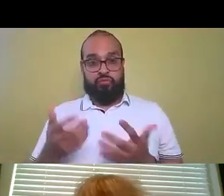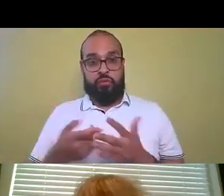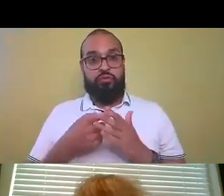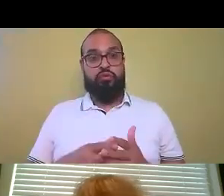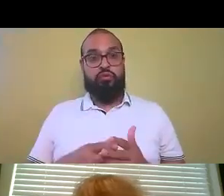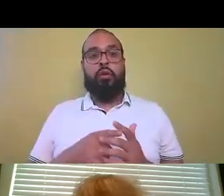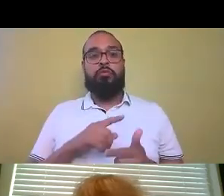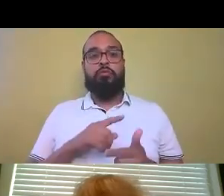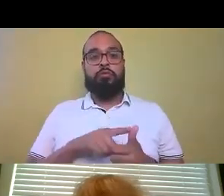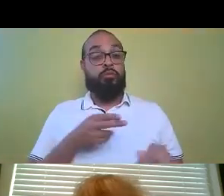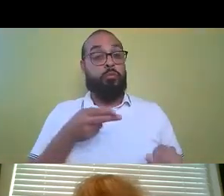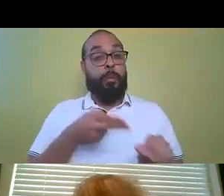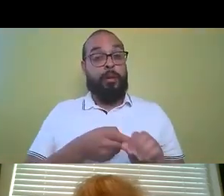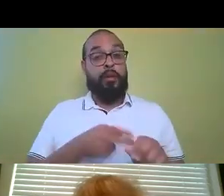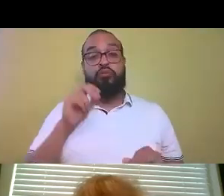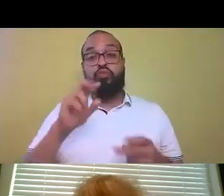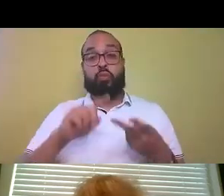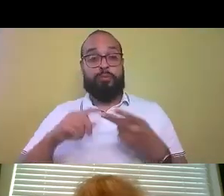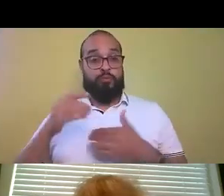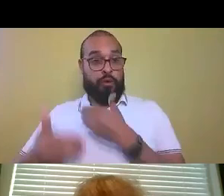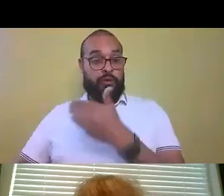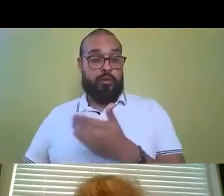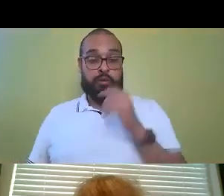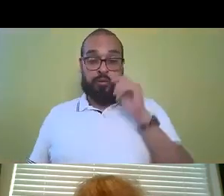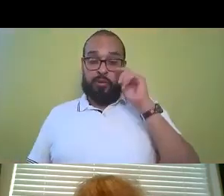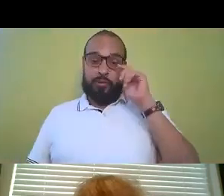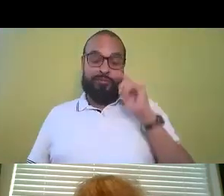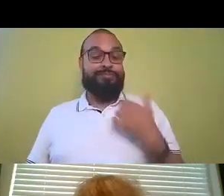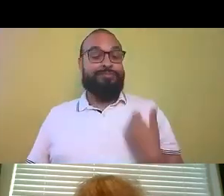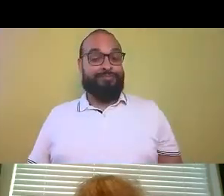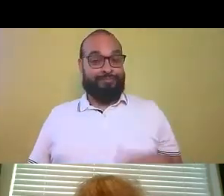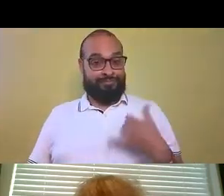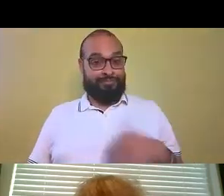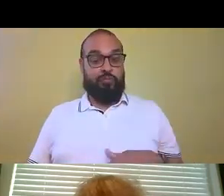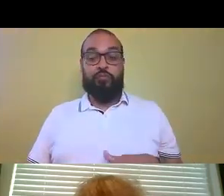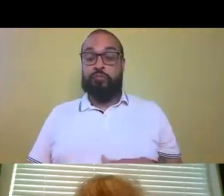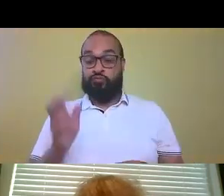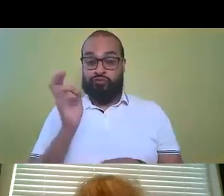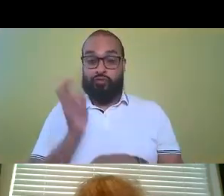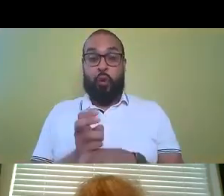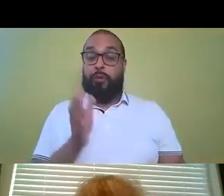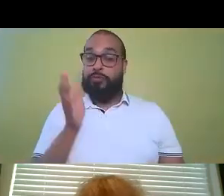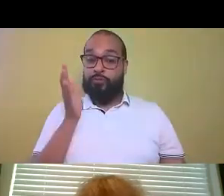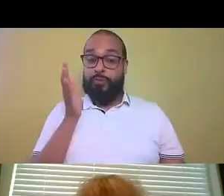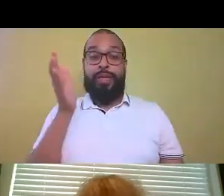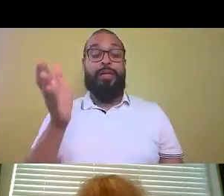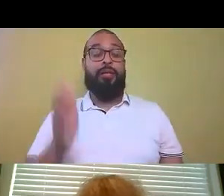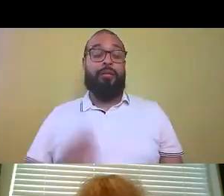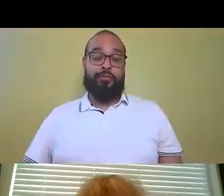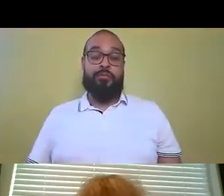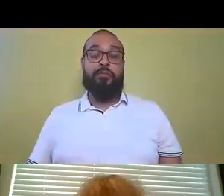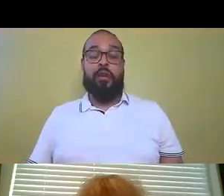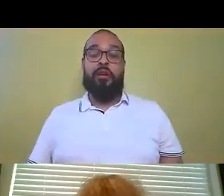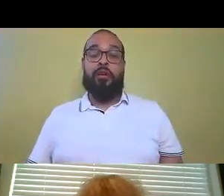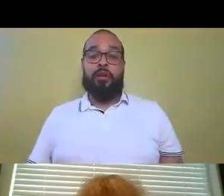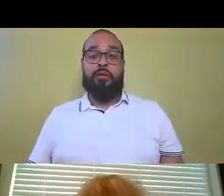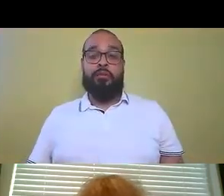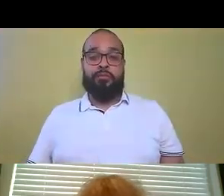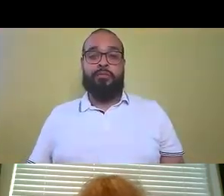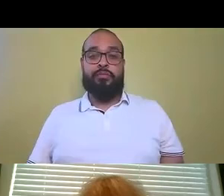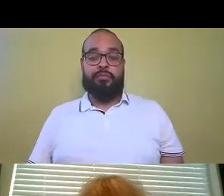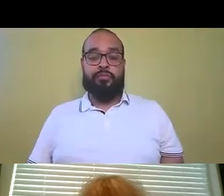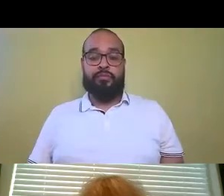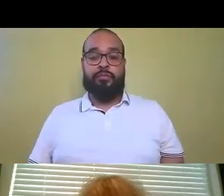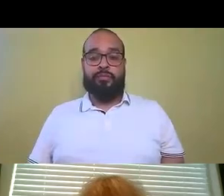nervous system, it's going to be a journey, and we participate and then we process. But we really do need